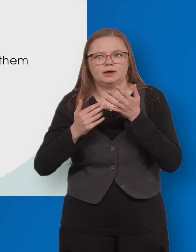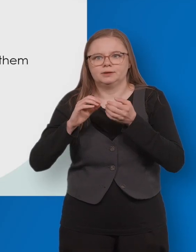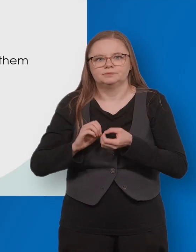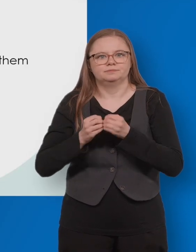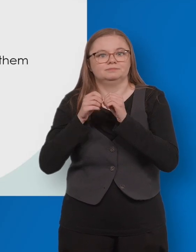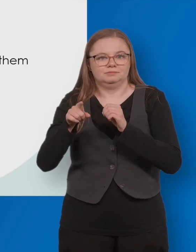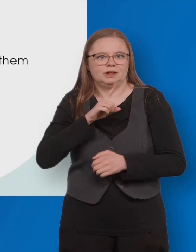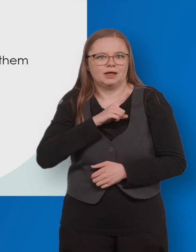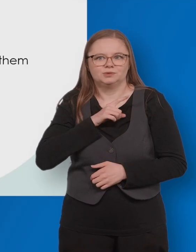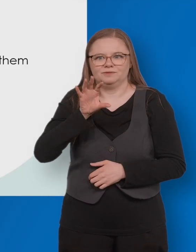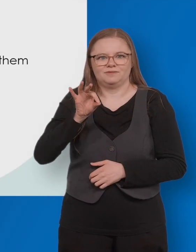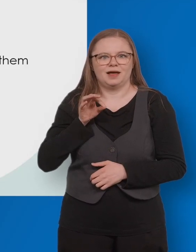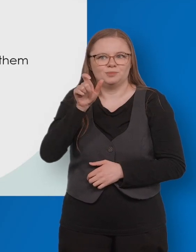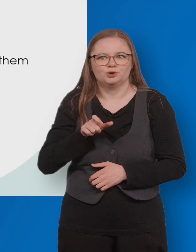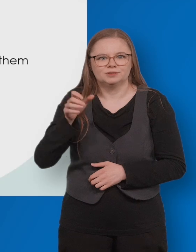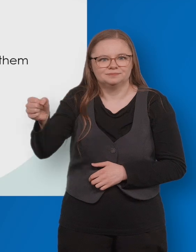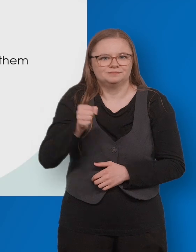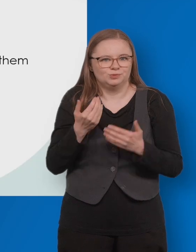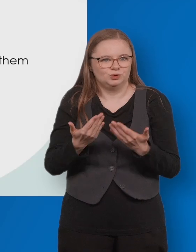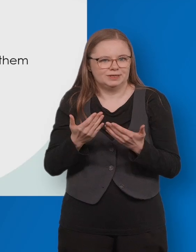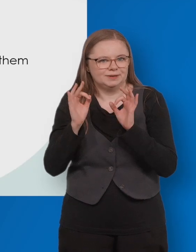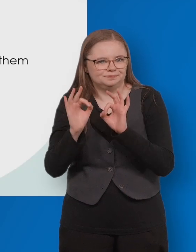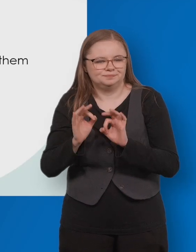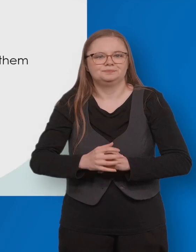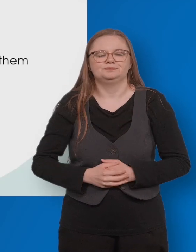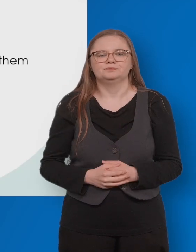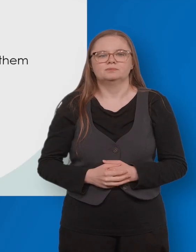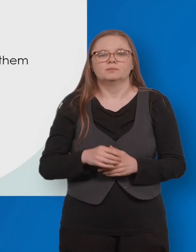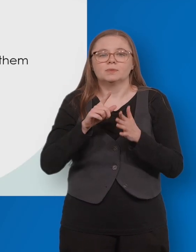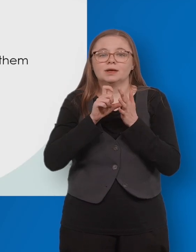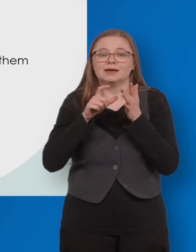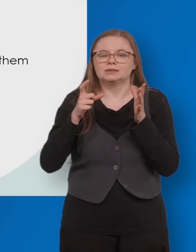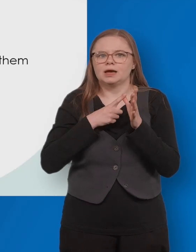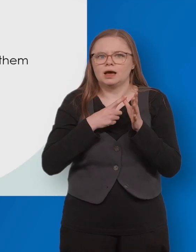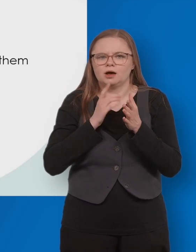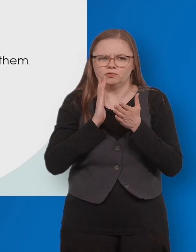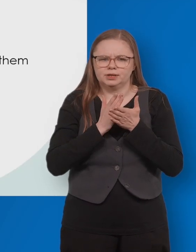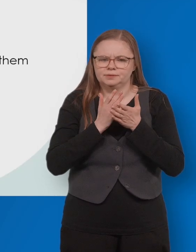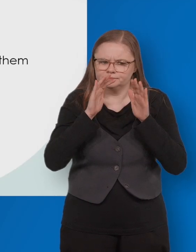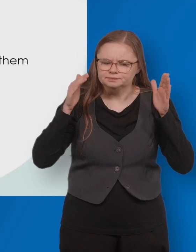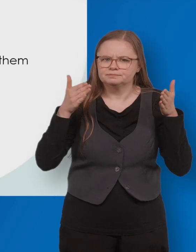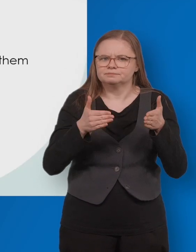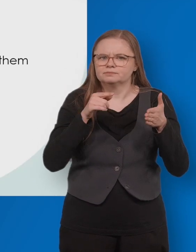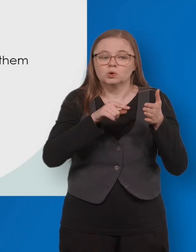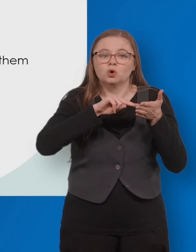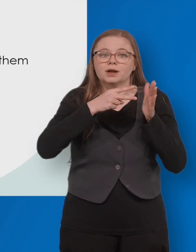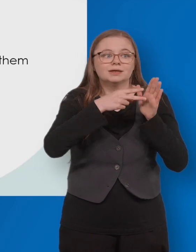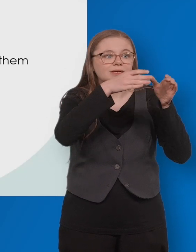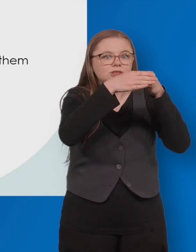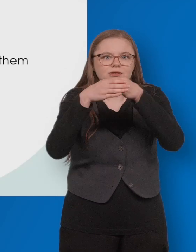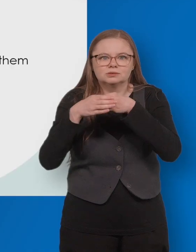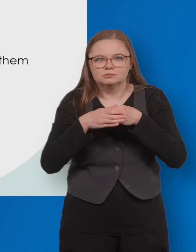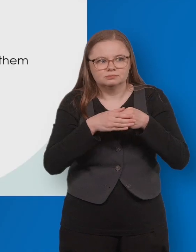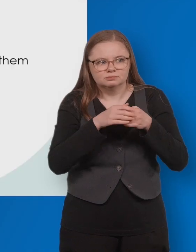today, let's say. A big part of what EDICa is about is to focus on what organisations can do,